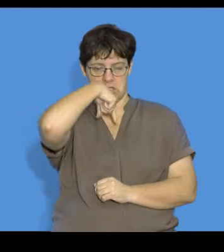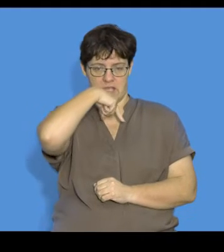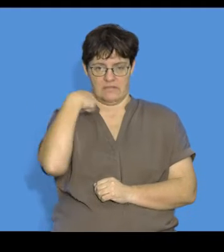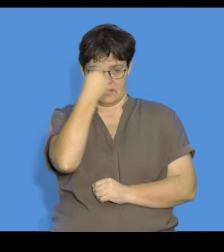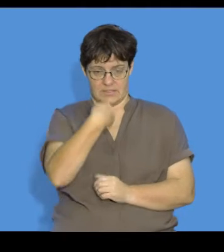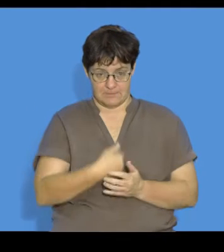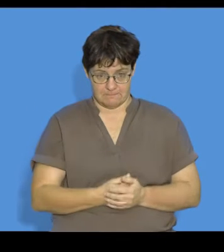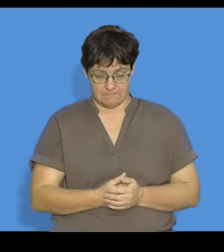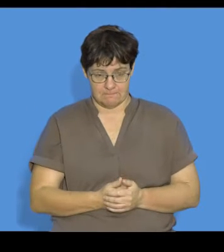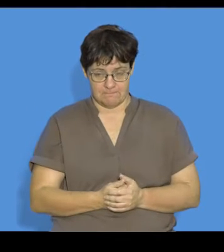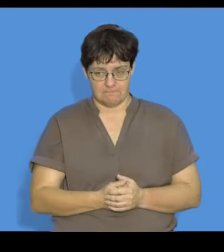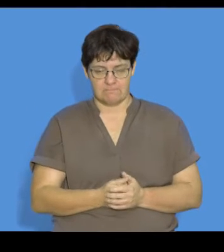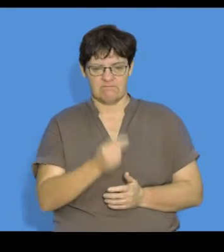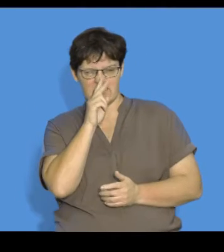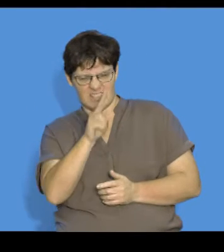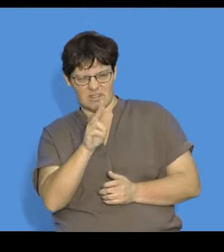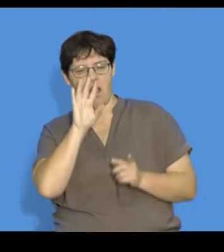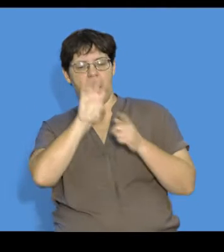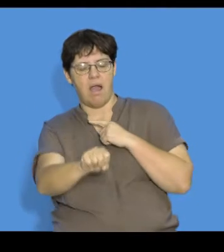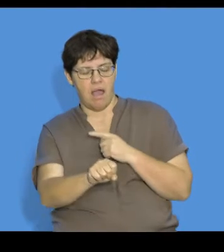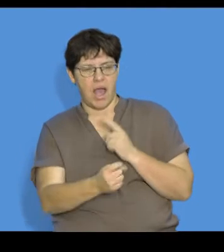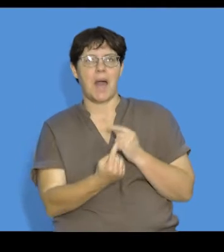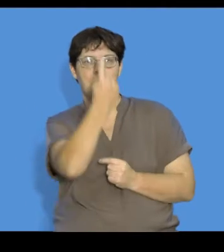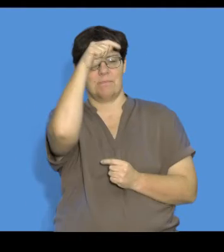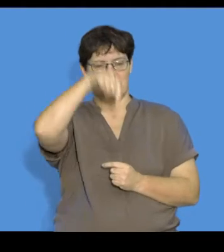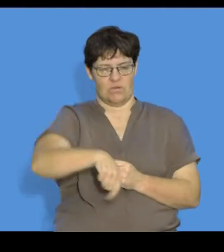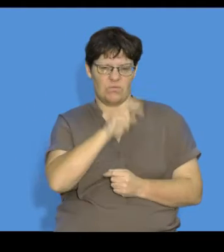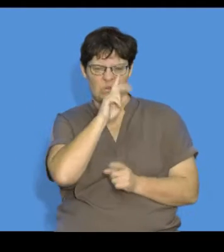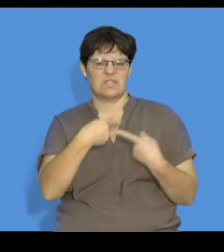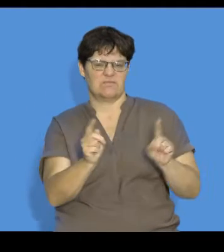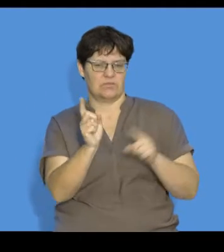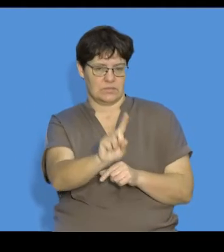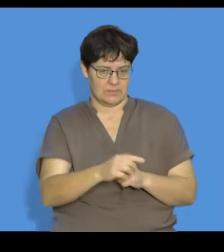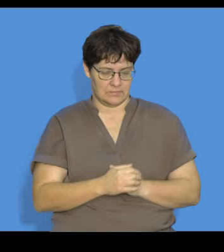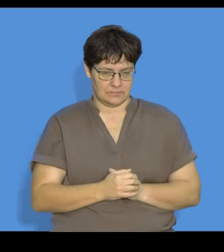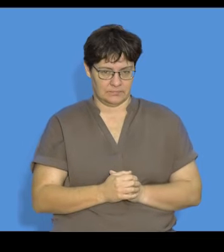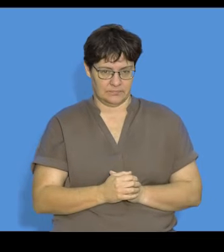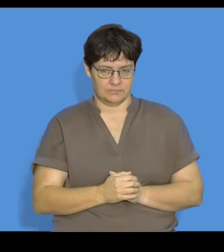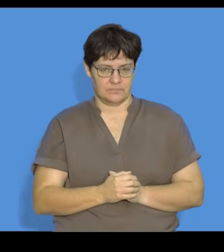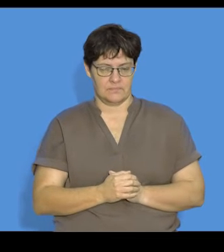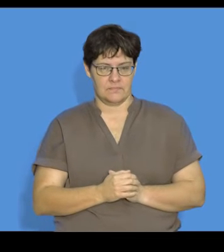then means it's a sad face. So just so that you can remember what it looks like.